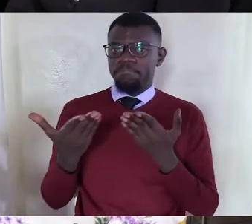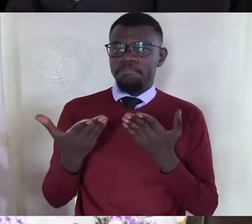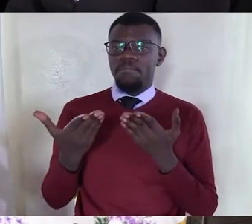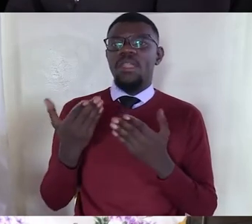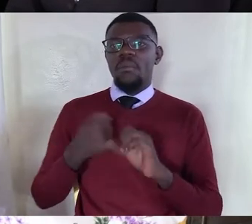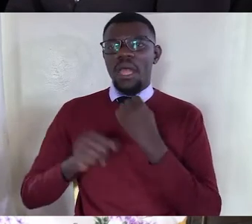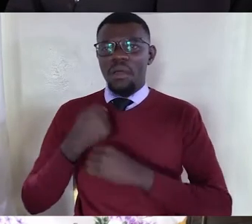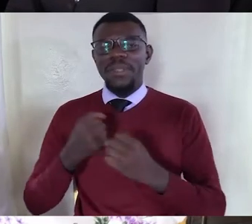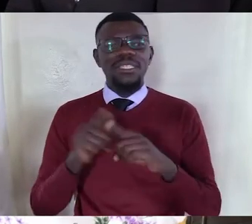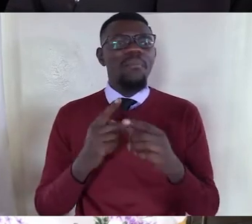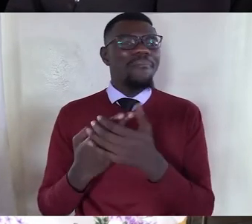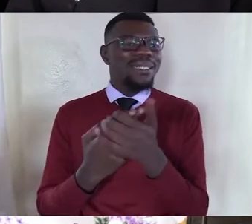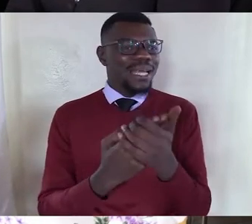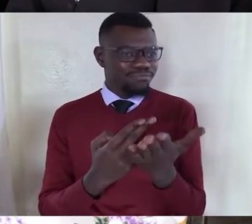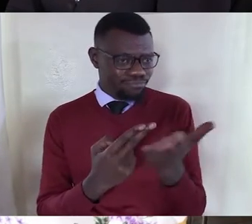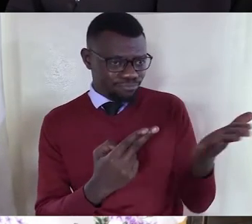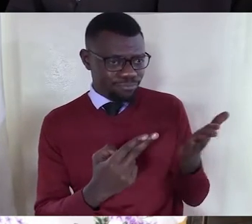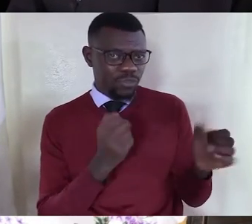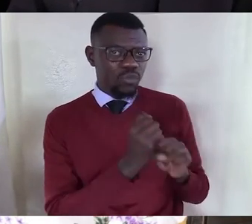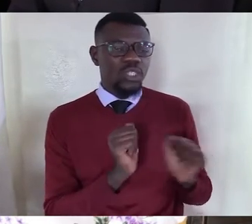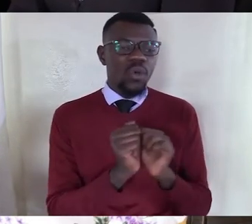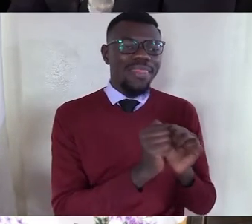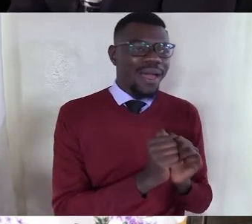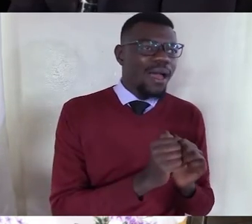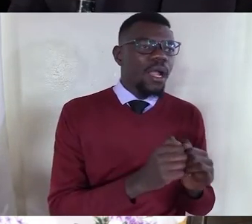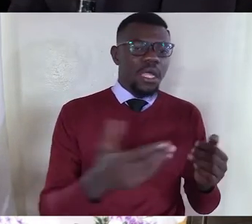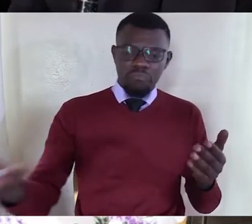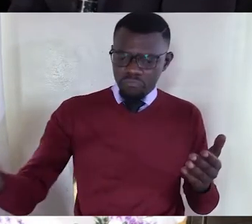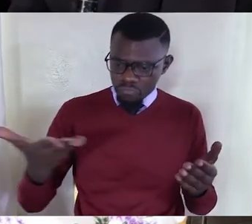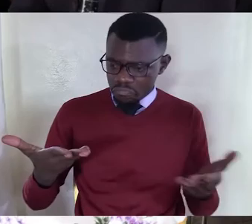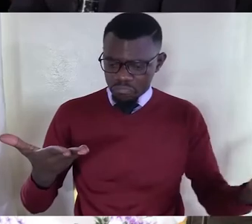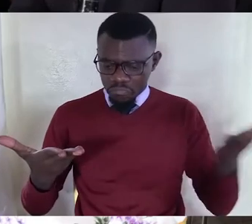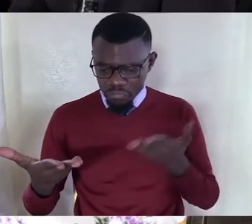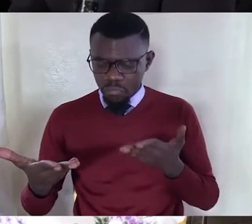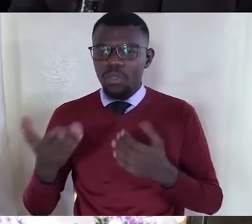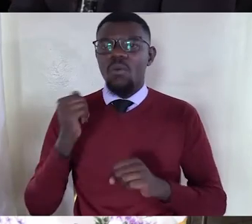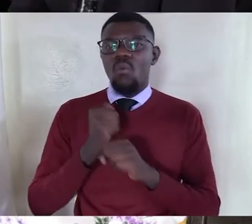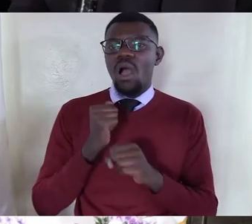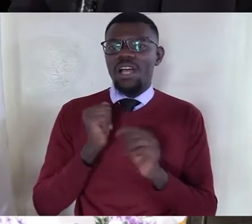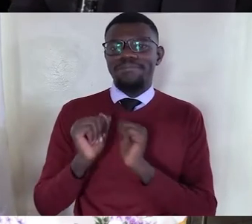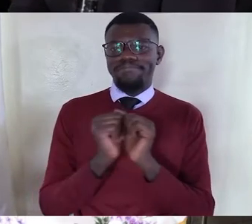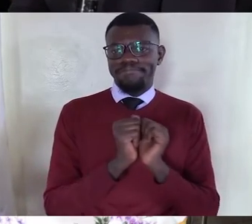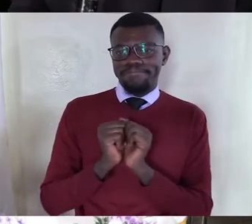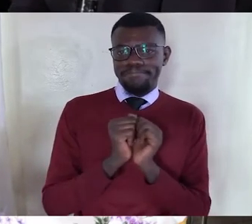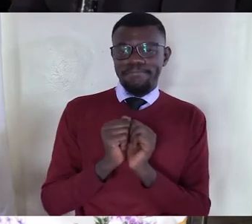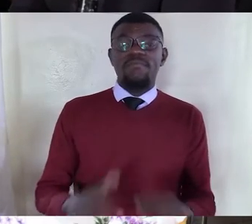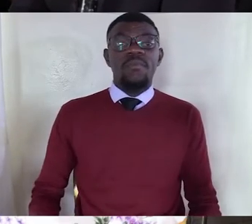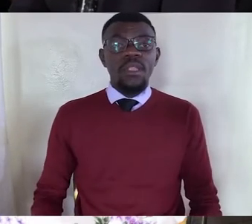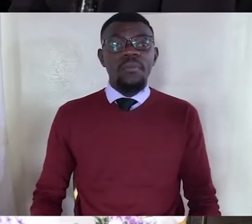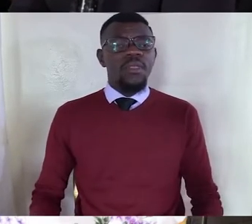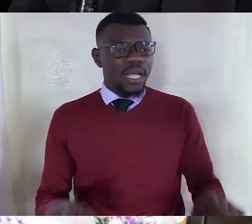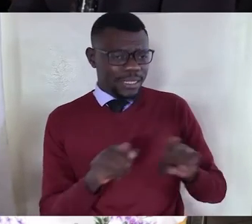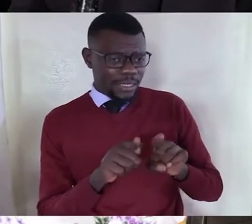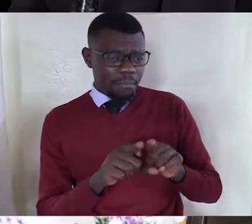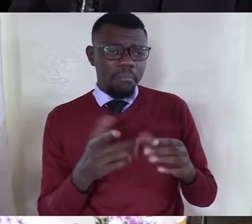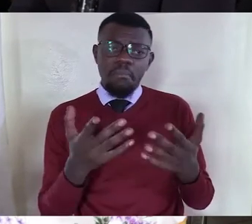any cases are documented and forwarded to our office so that we can follow up with the relevant agencies and relevant stakeholders so that we